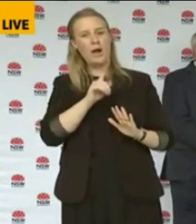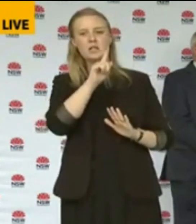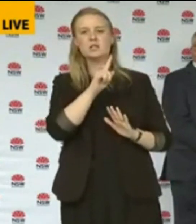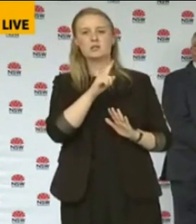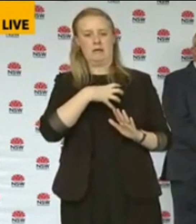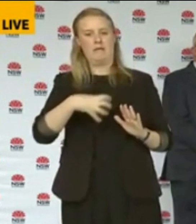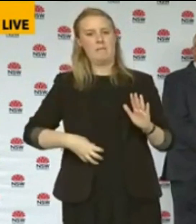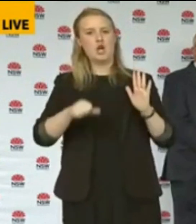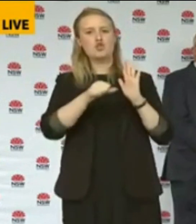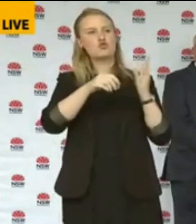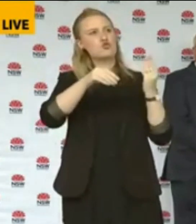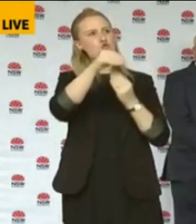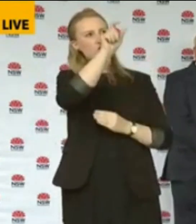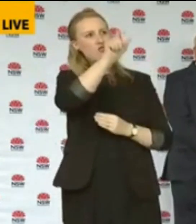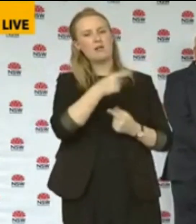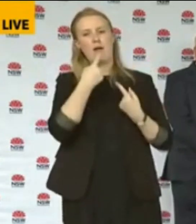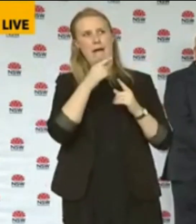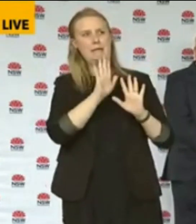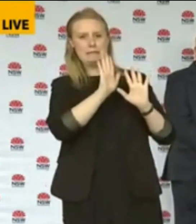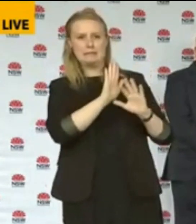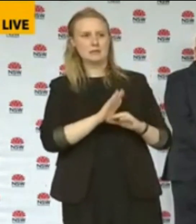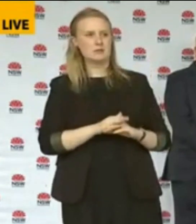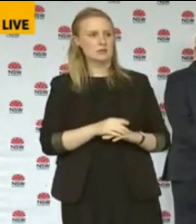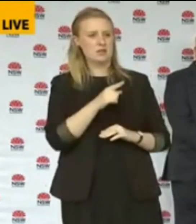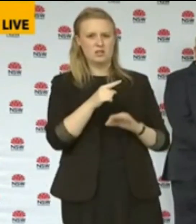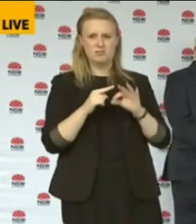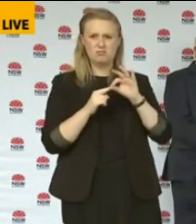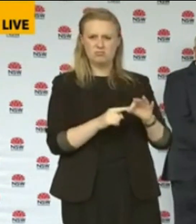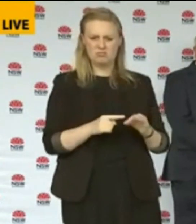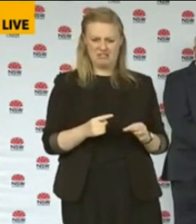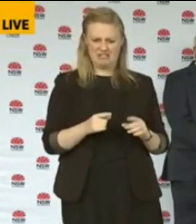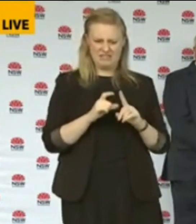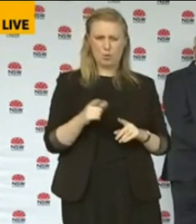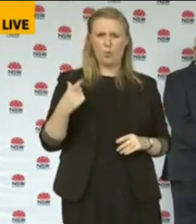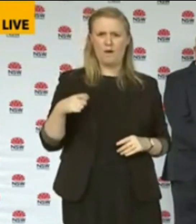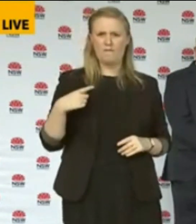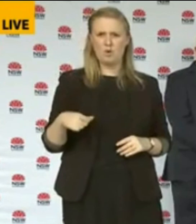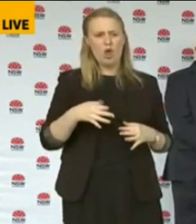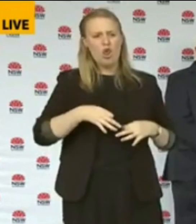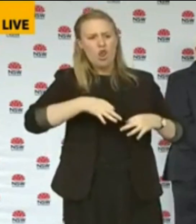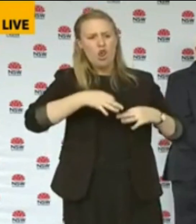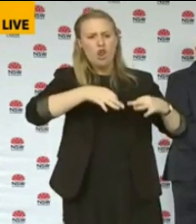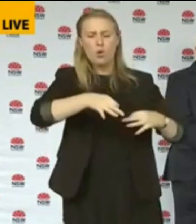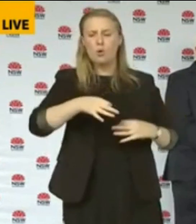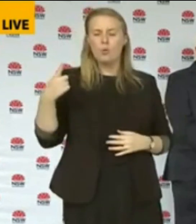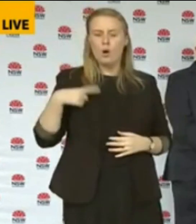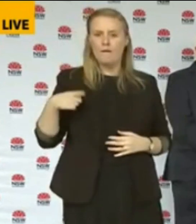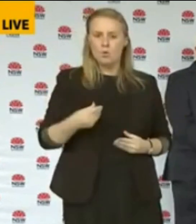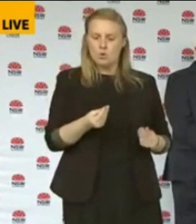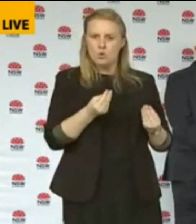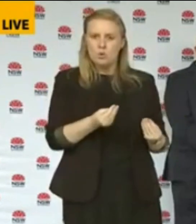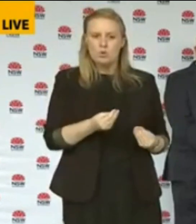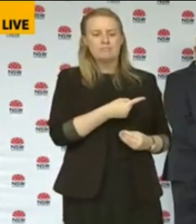Treasurer to announce when it's appropriate. Well, it's not so difficult. What we do is tomorrow things could change. Tomorrow things could change